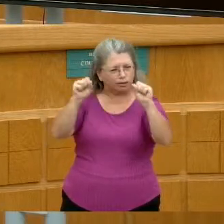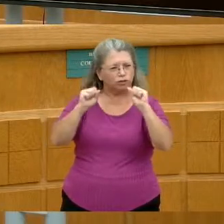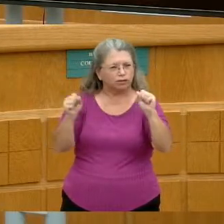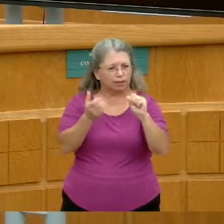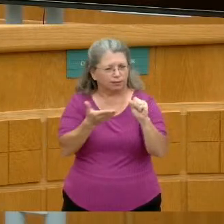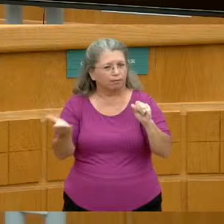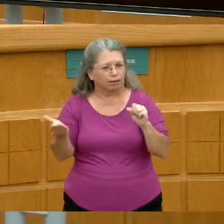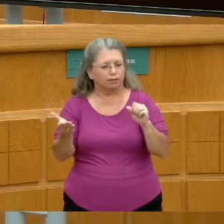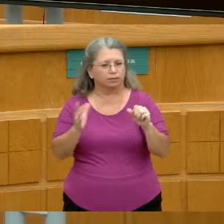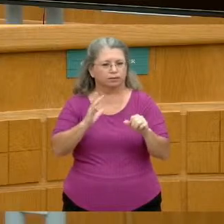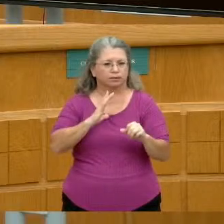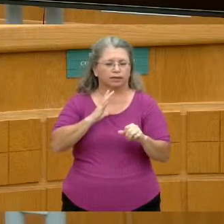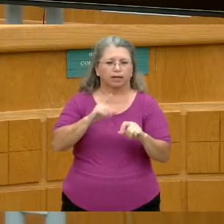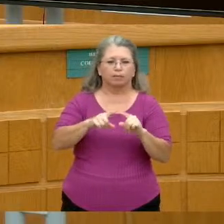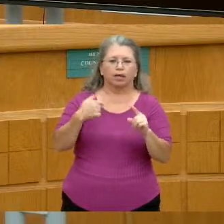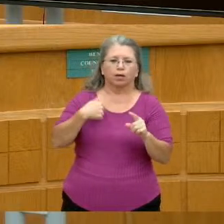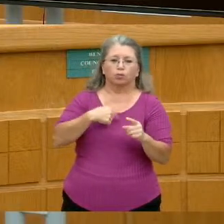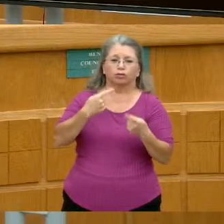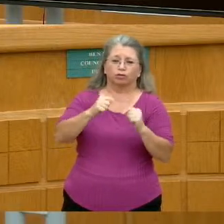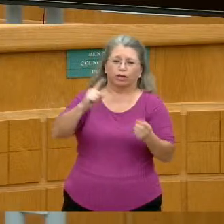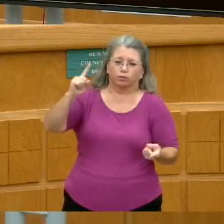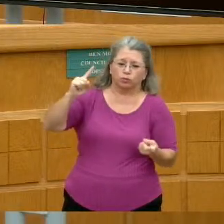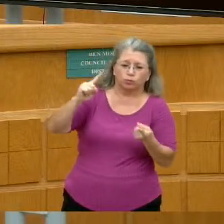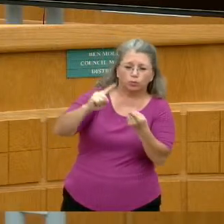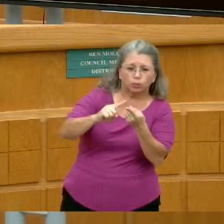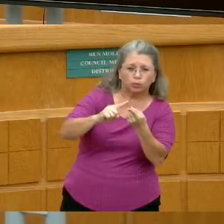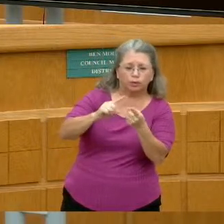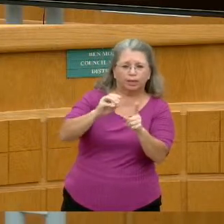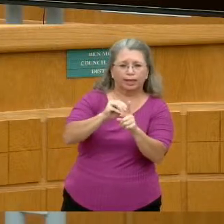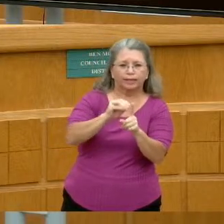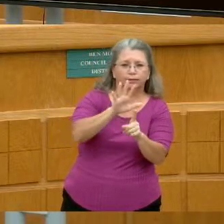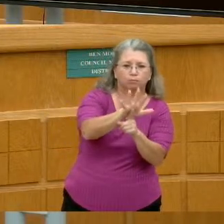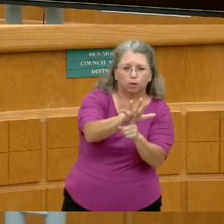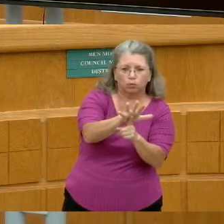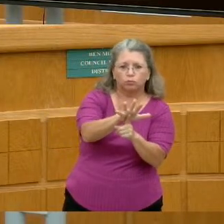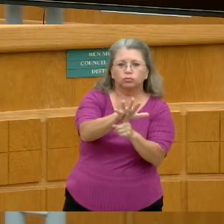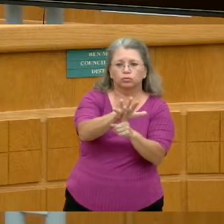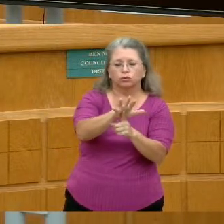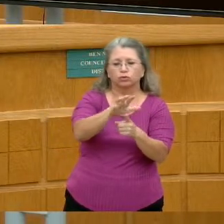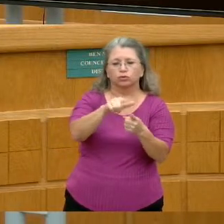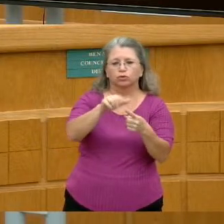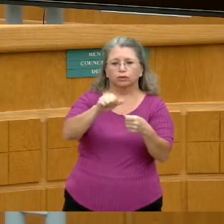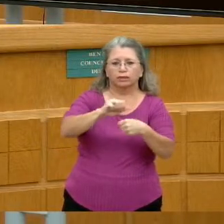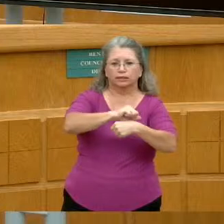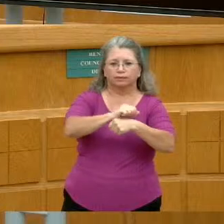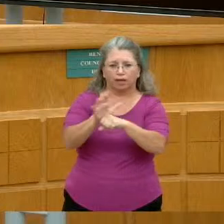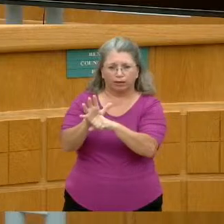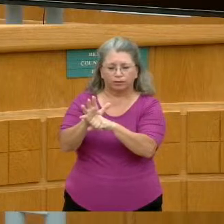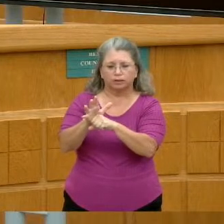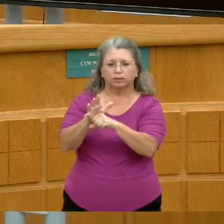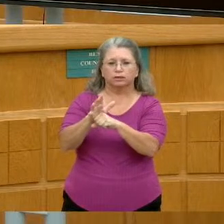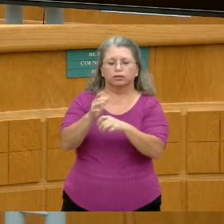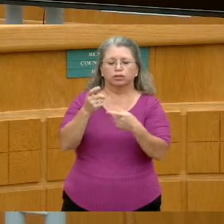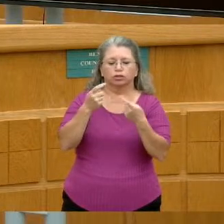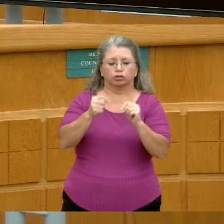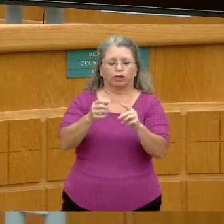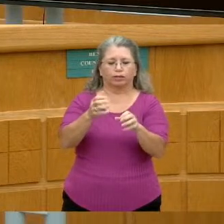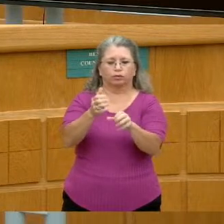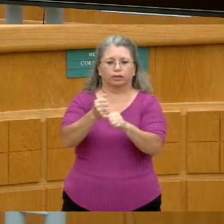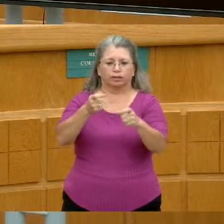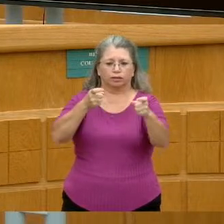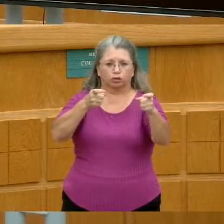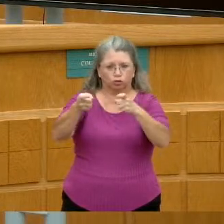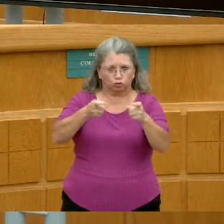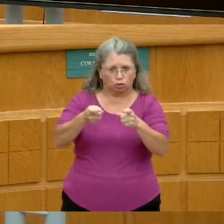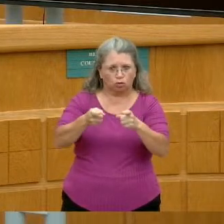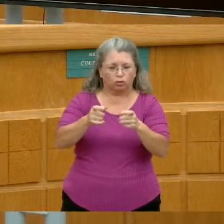But we're trying to minimize the exposure and try to get control of the continued expansion of